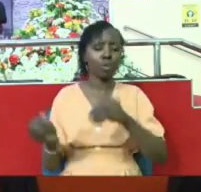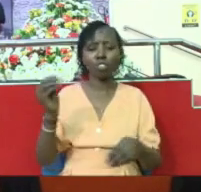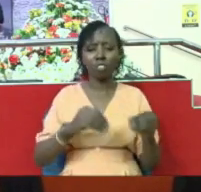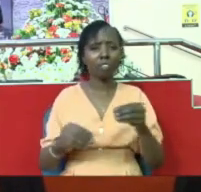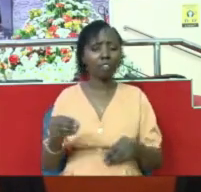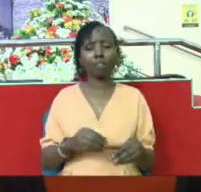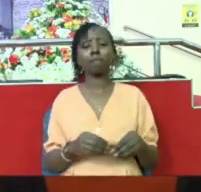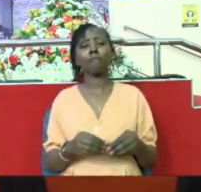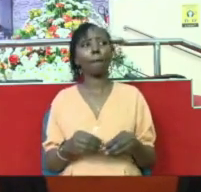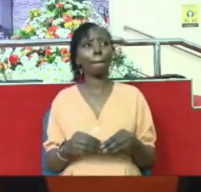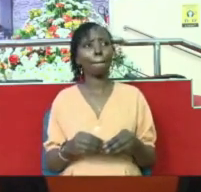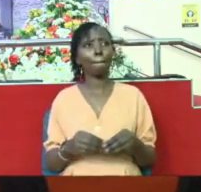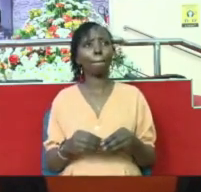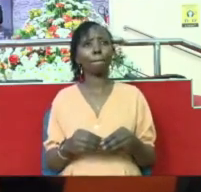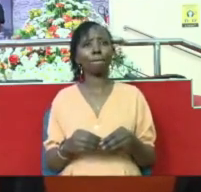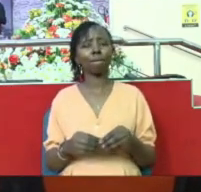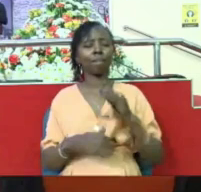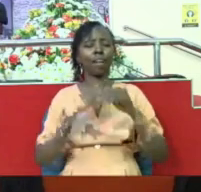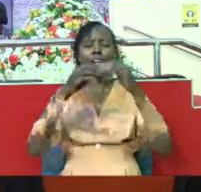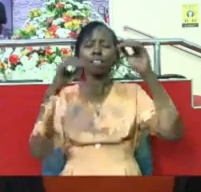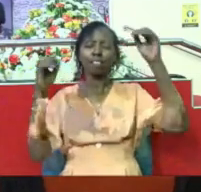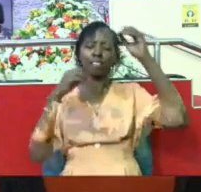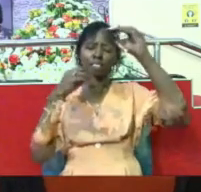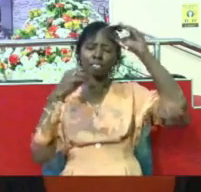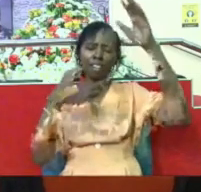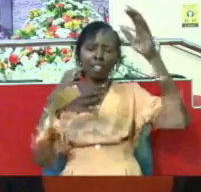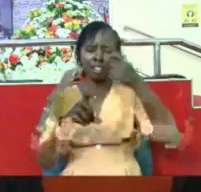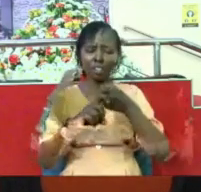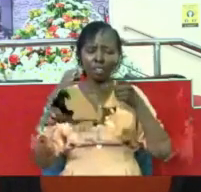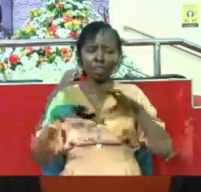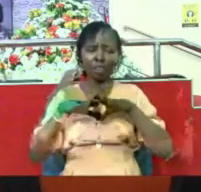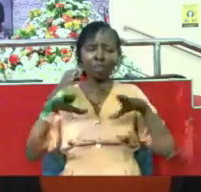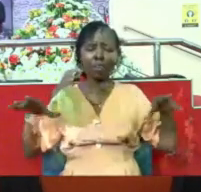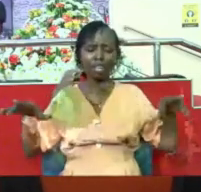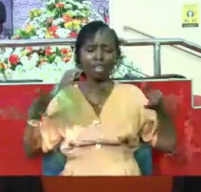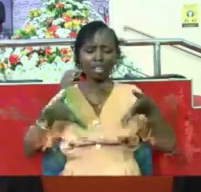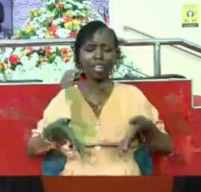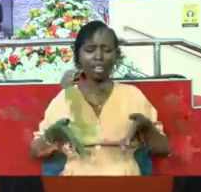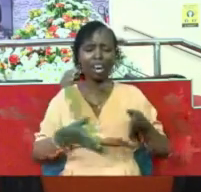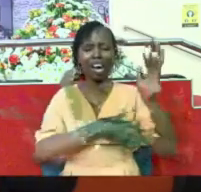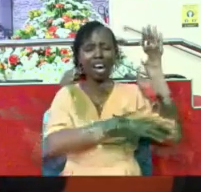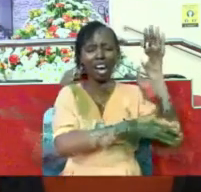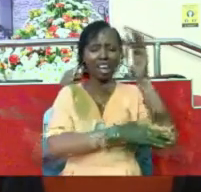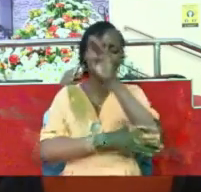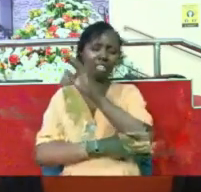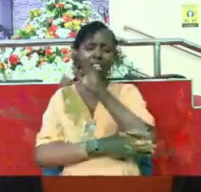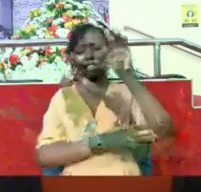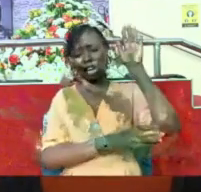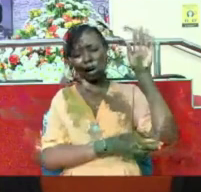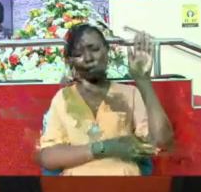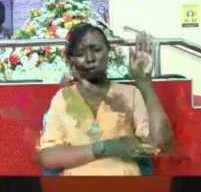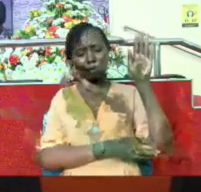ya Heavenly Father, from this altar, Baba wa mbinguni katika madhabahu, the hands that are lifted, mikono iliyoinuliwa,